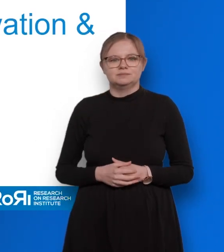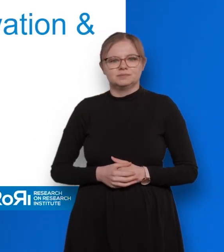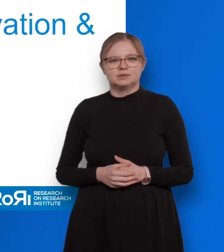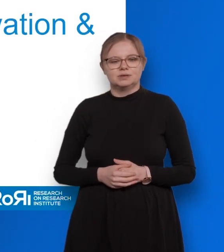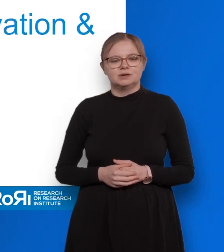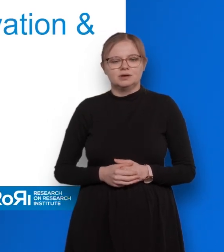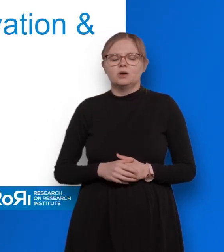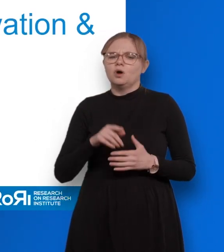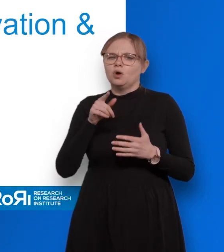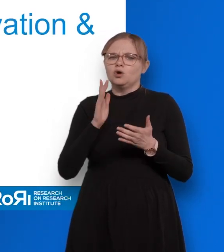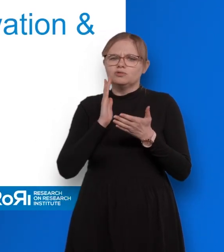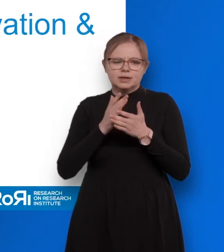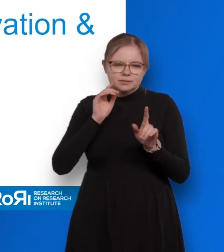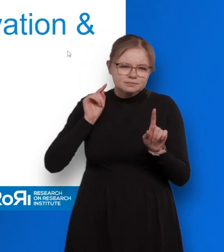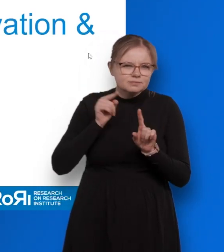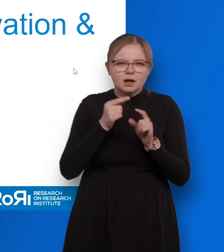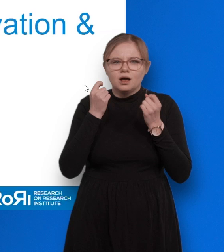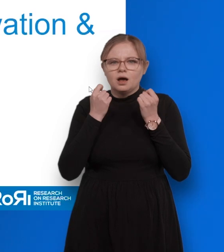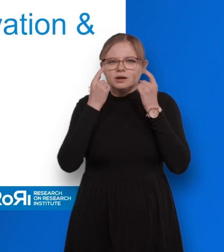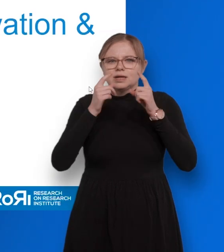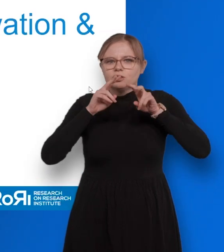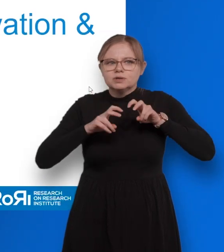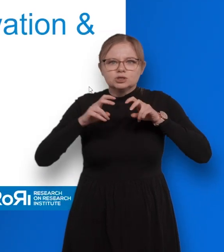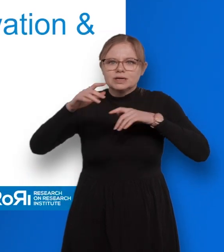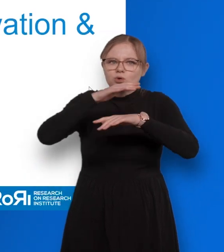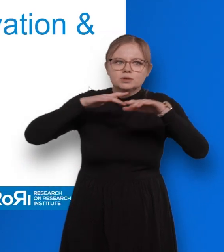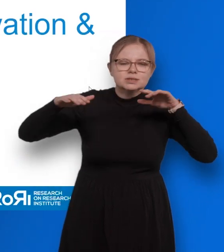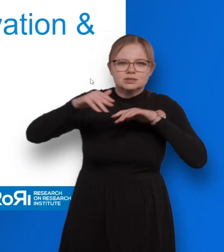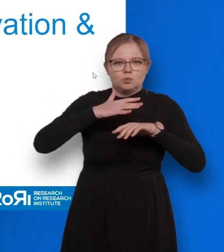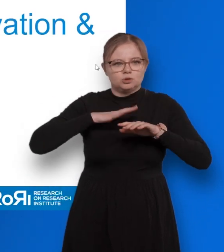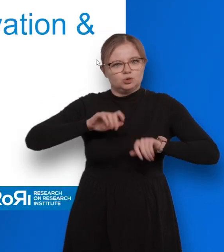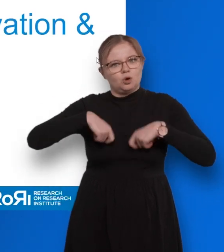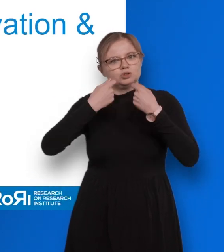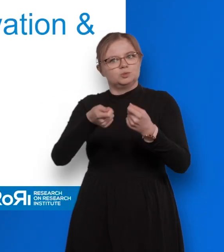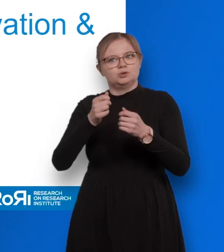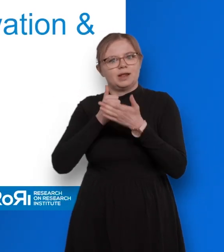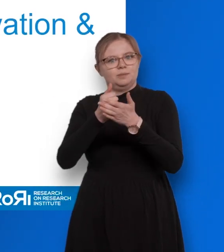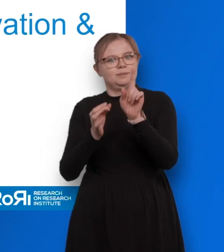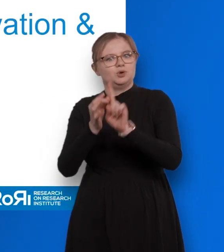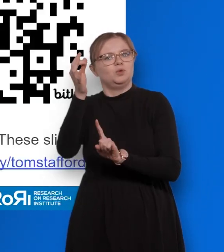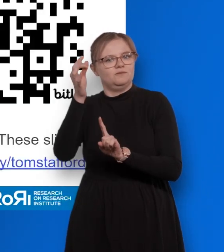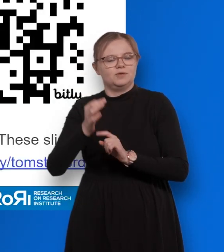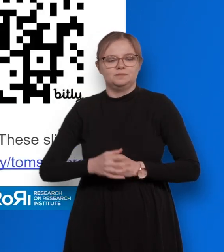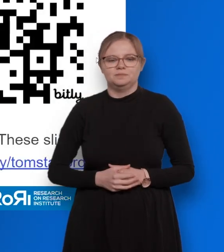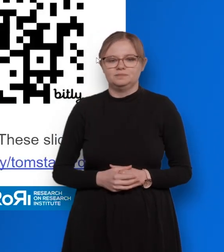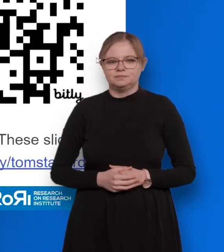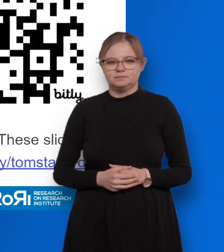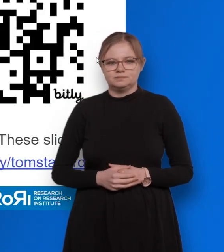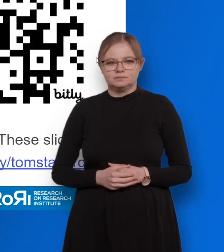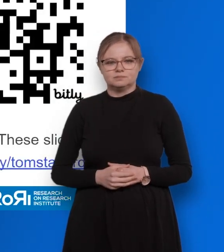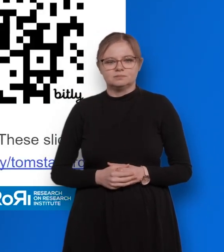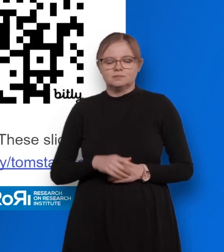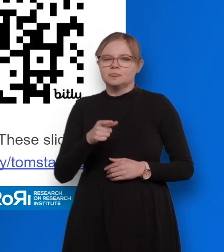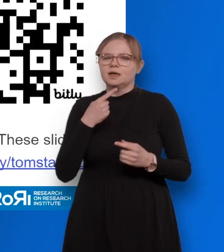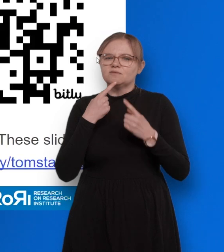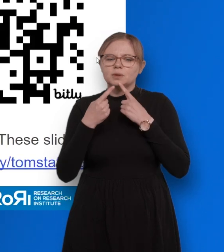of understanding the research ecosystem and contributing to the improvement of it. Maybe let's have the next slide. There's some details